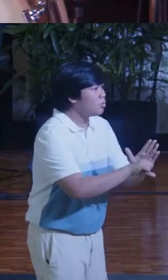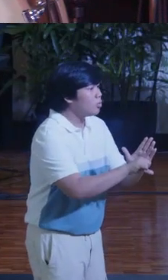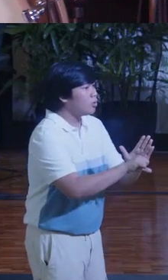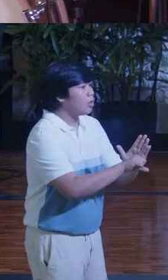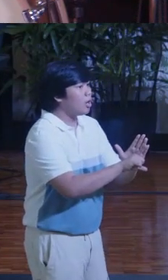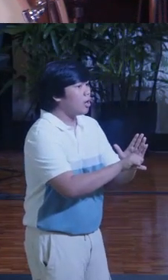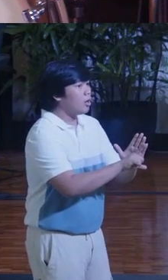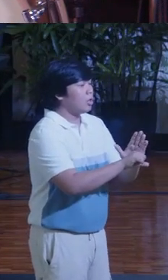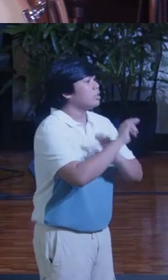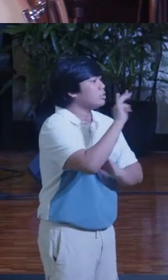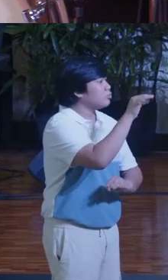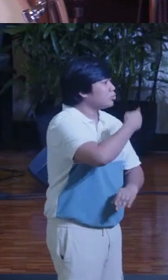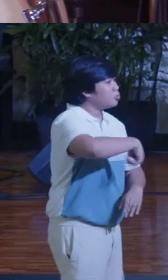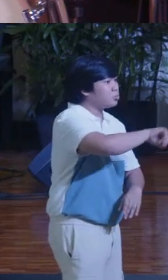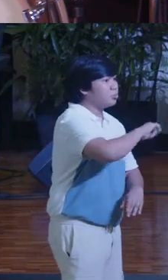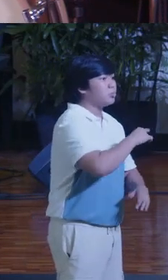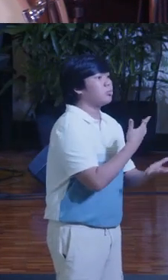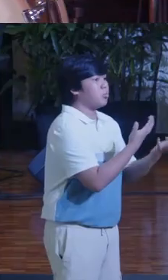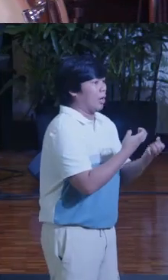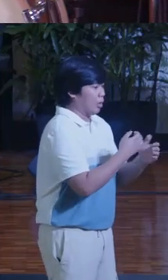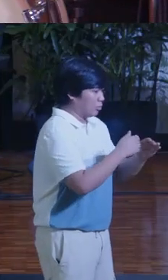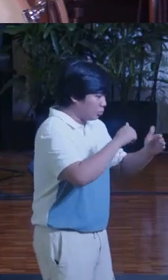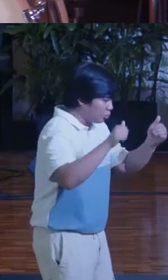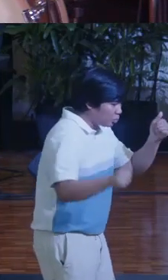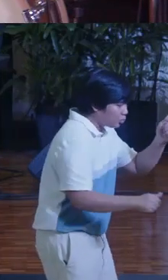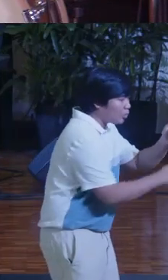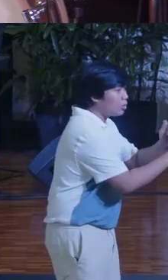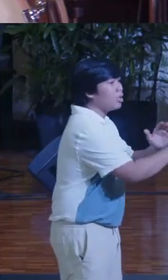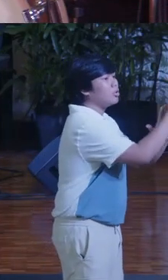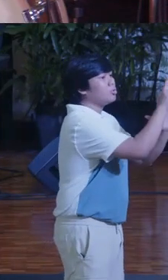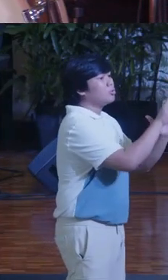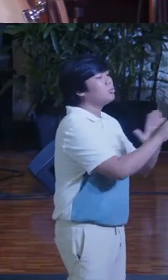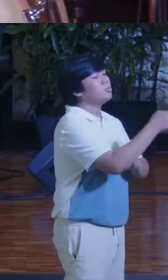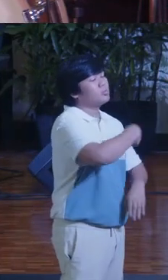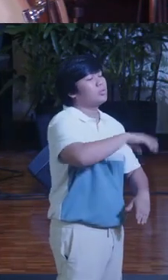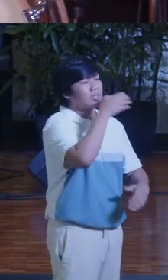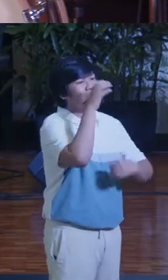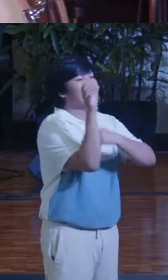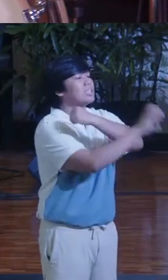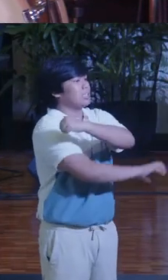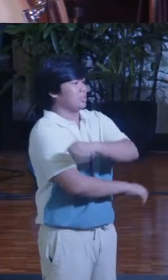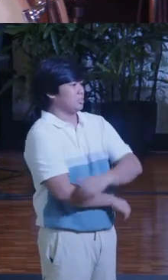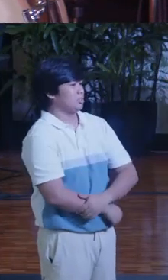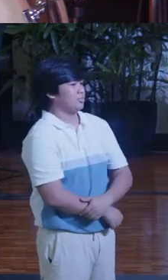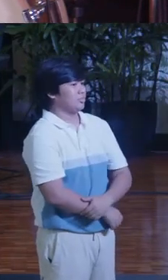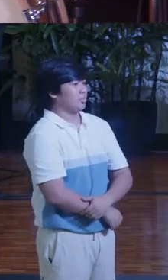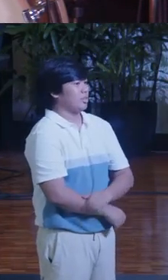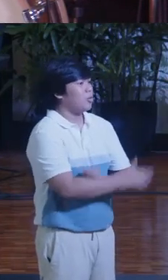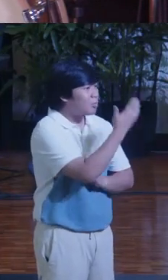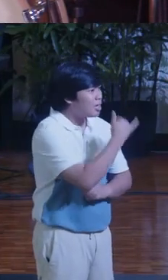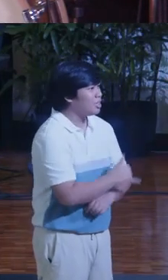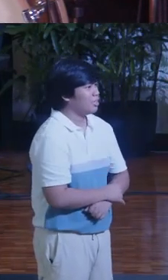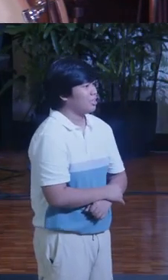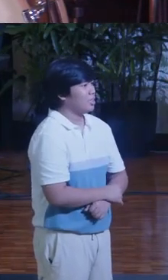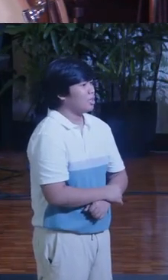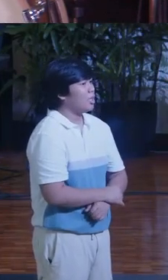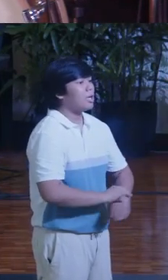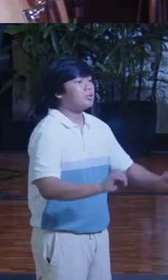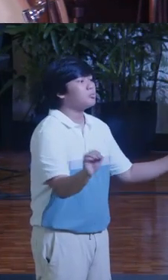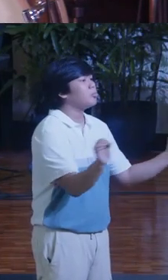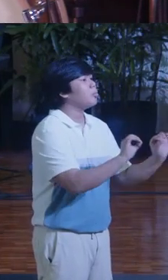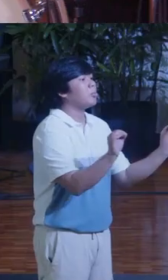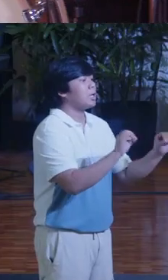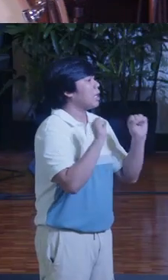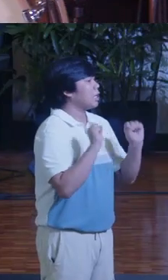Sa chapter 3, verse 23, now before faith came, we were held captive under the law.